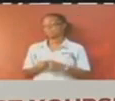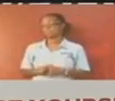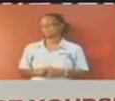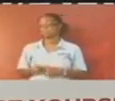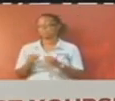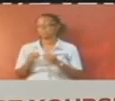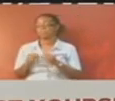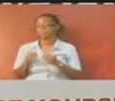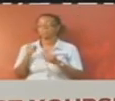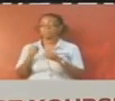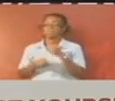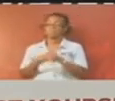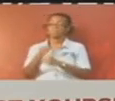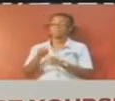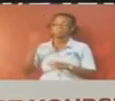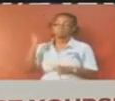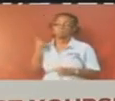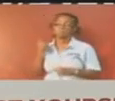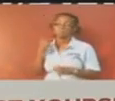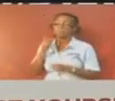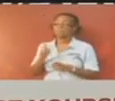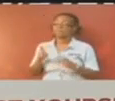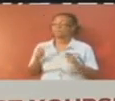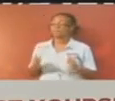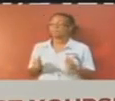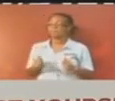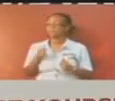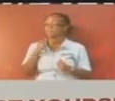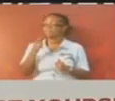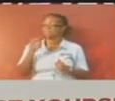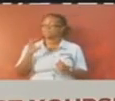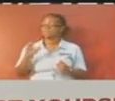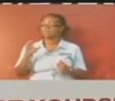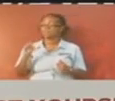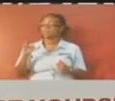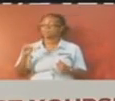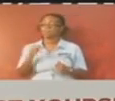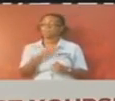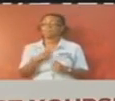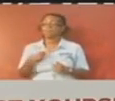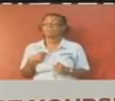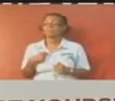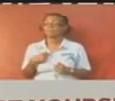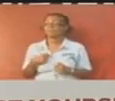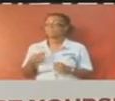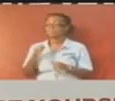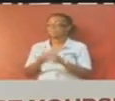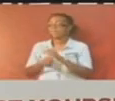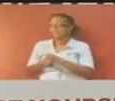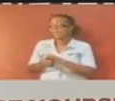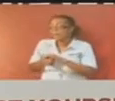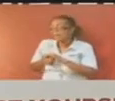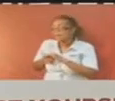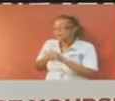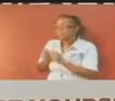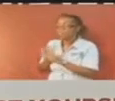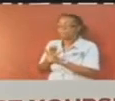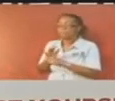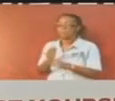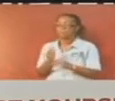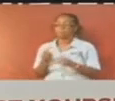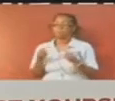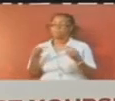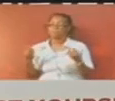she accused the Chief Medical Officer and myself of hiding COVID data. You remember that?